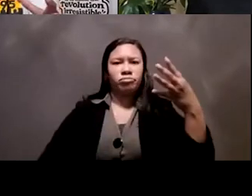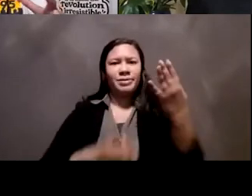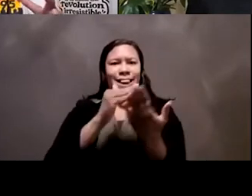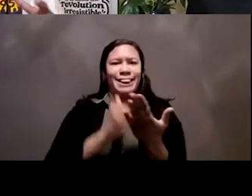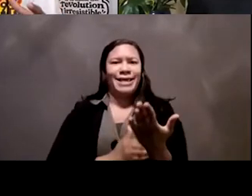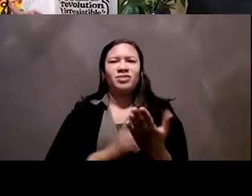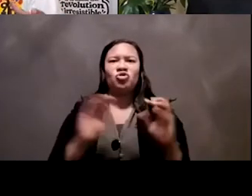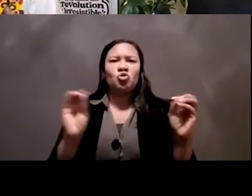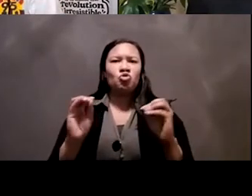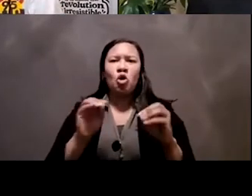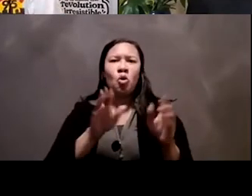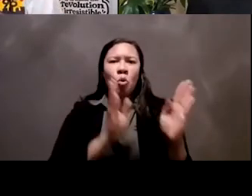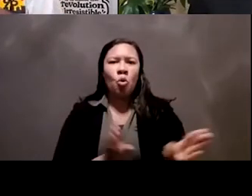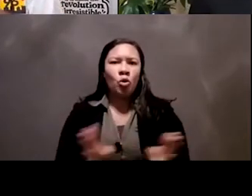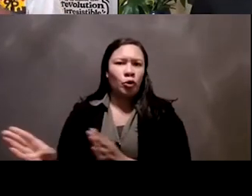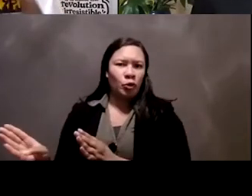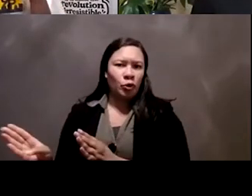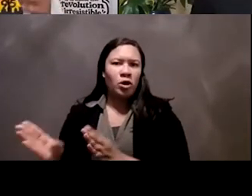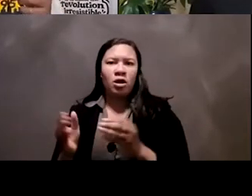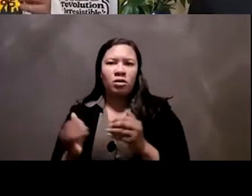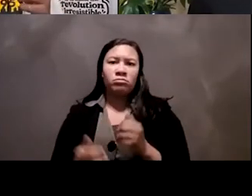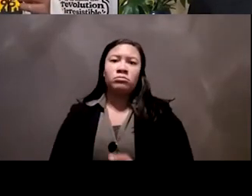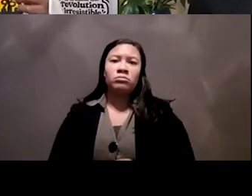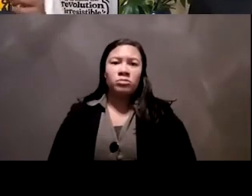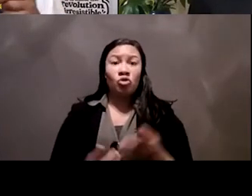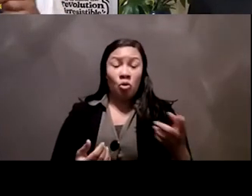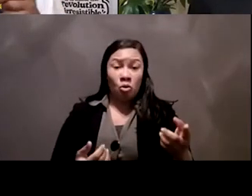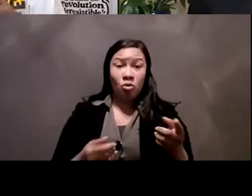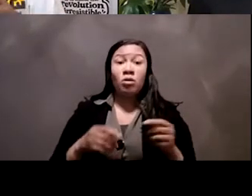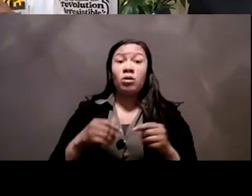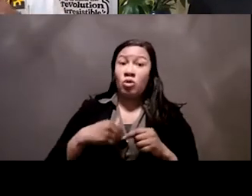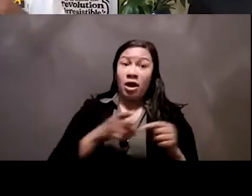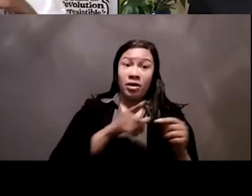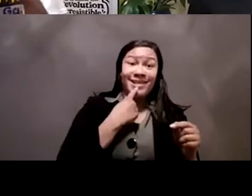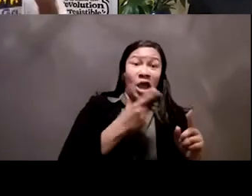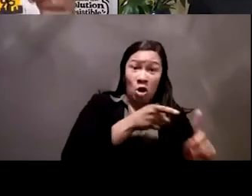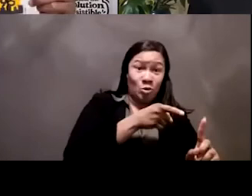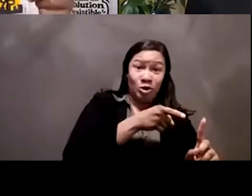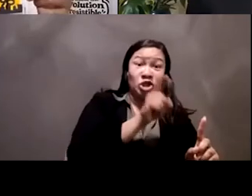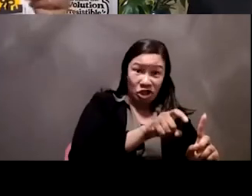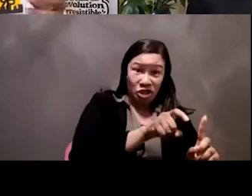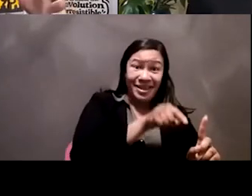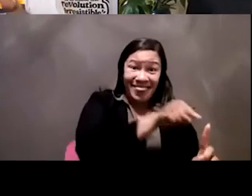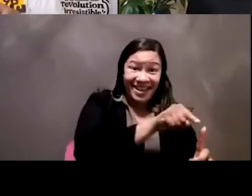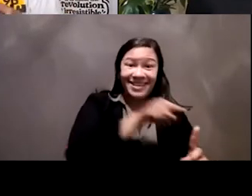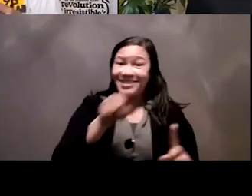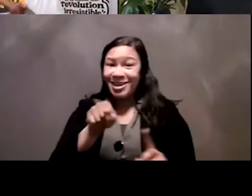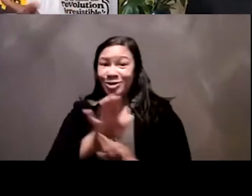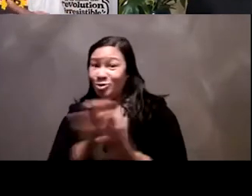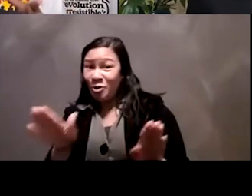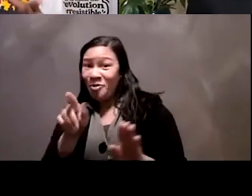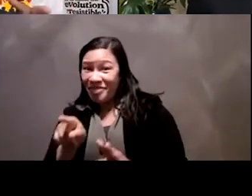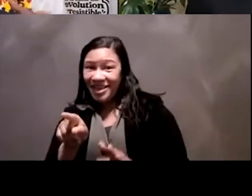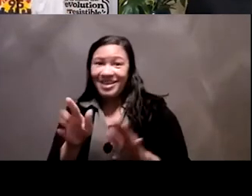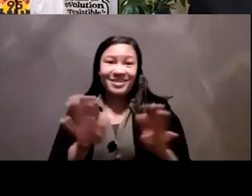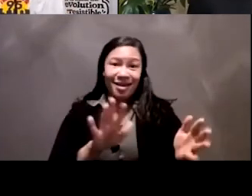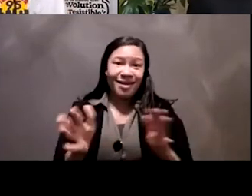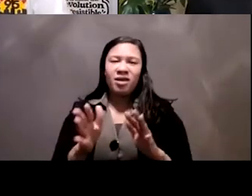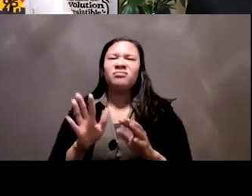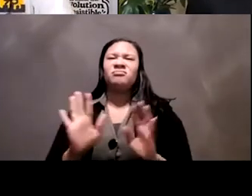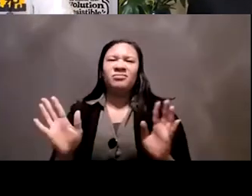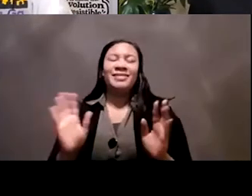people on the like, do this, don't do this, do that, but don't do that, is a whole other